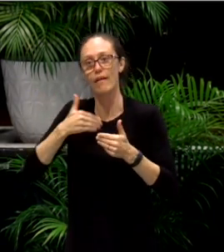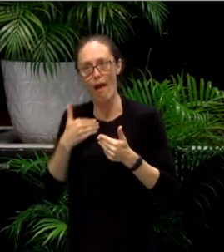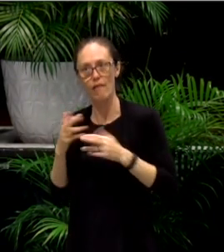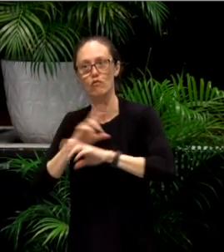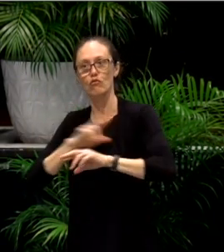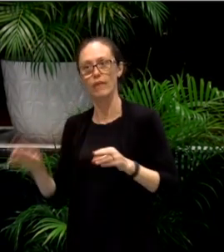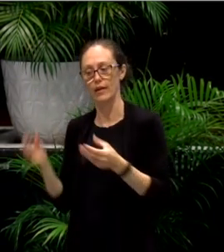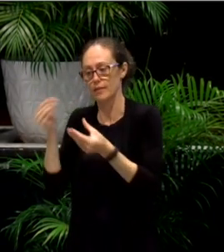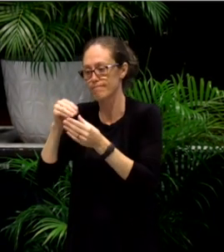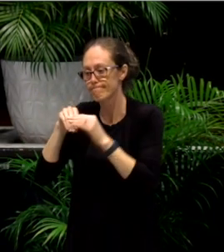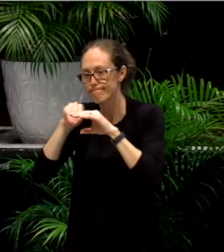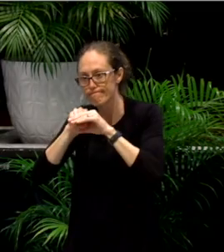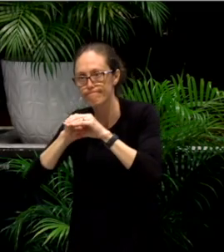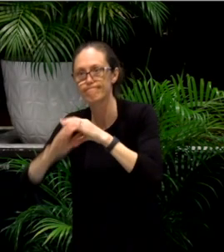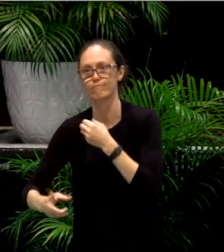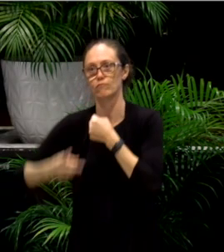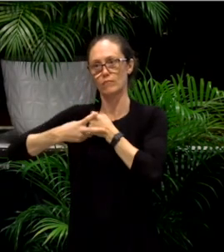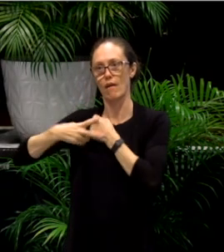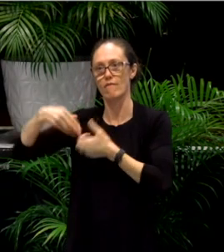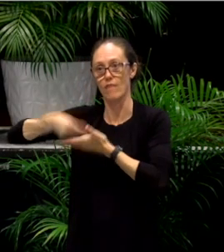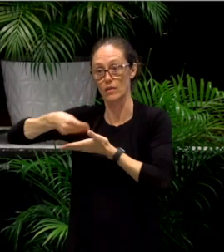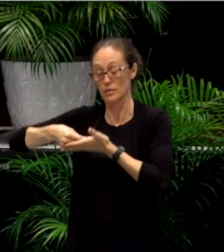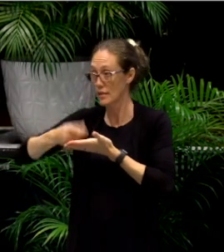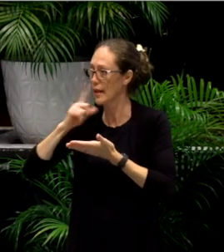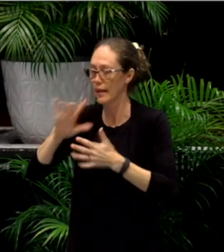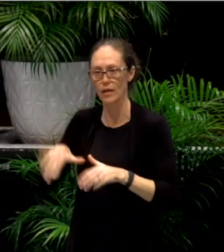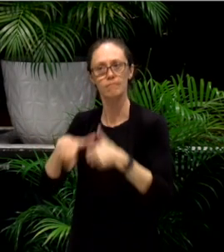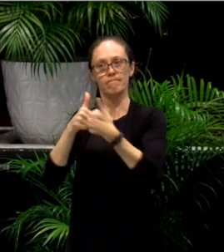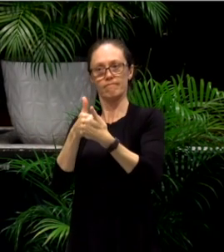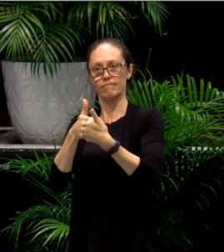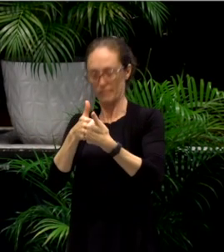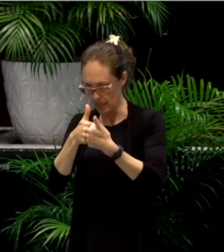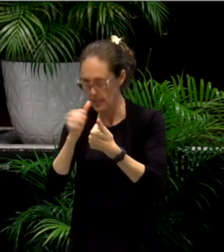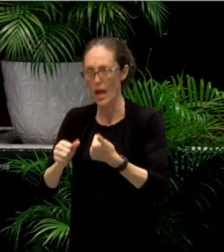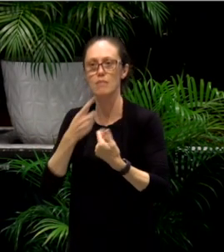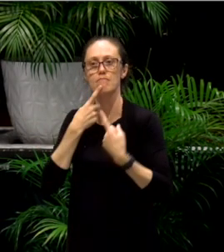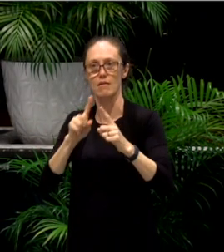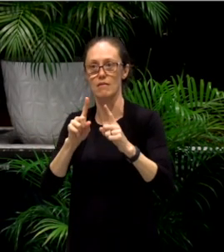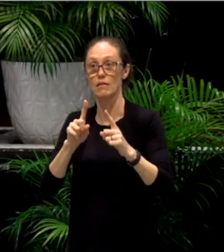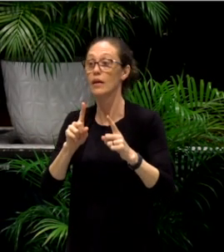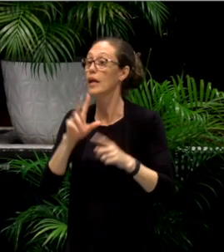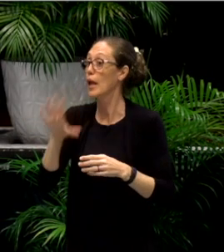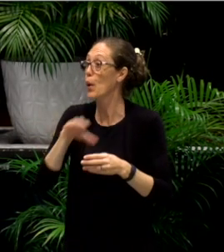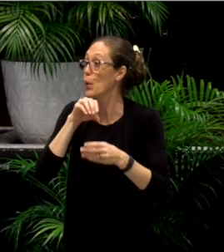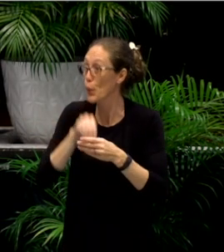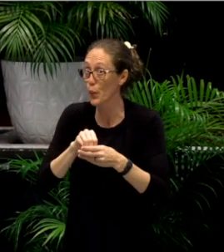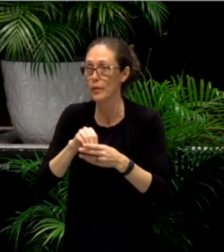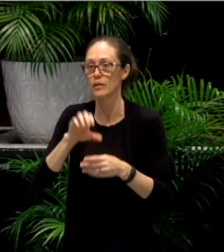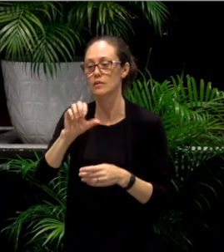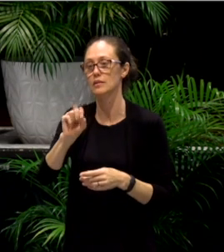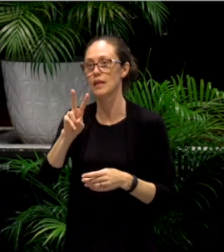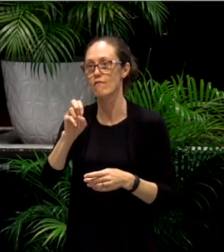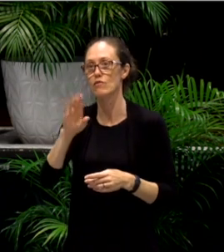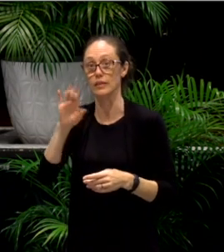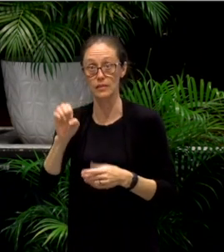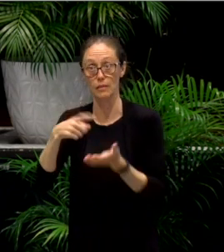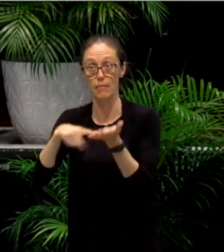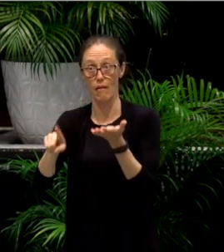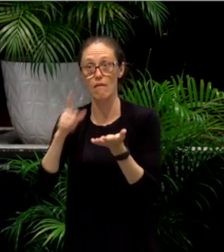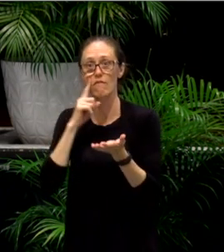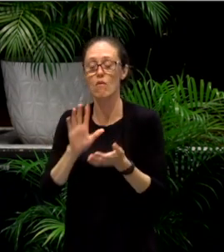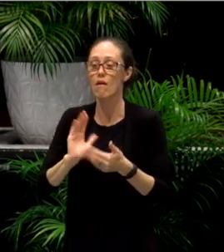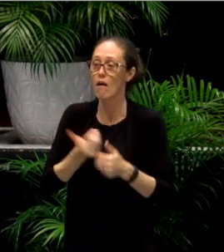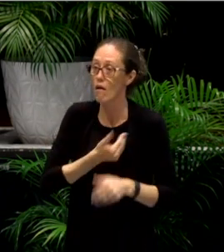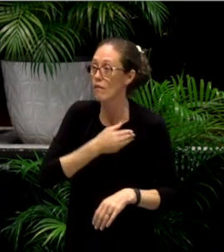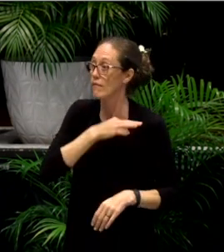funds that can meet the challenge of this moment, including the severance pay that is owed to our faculty and